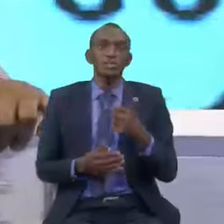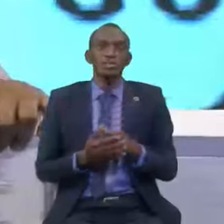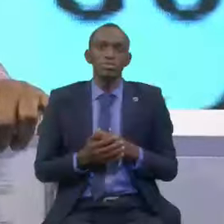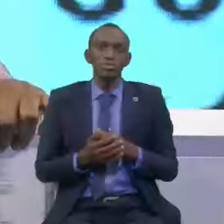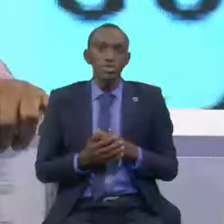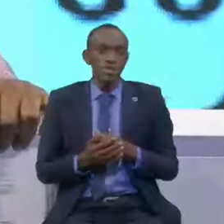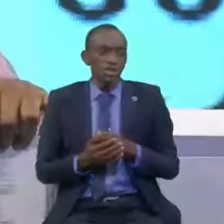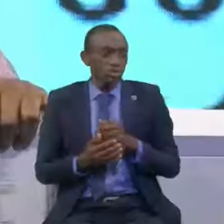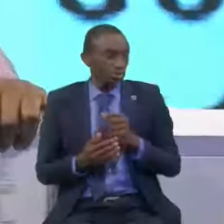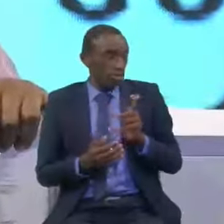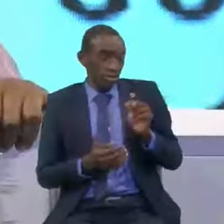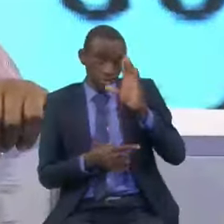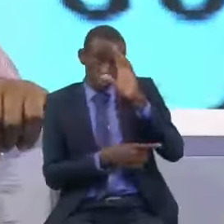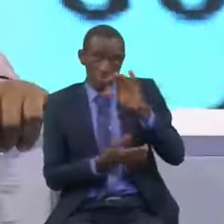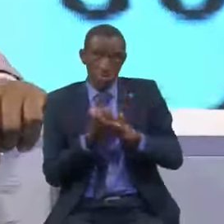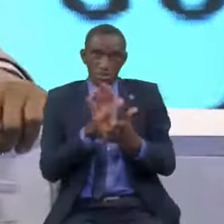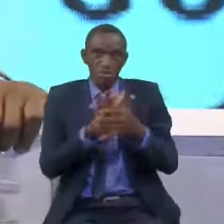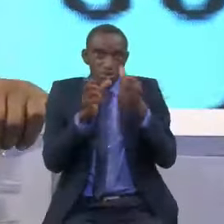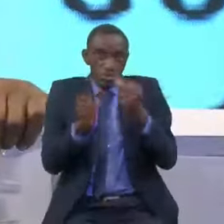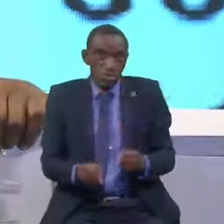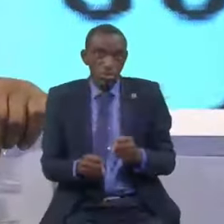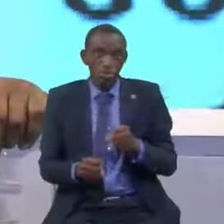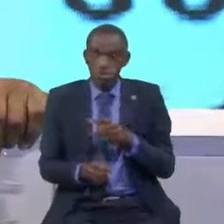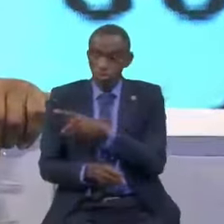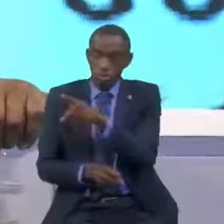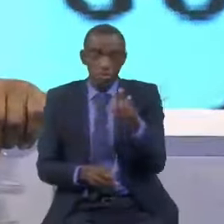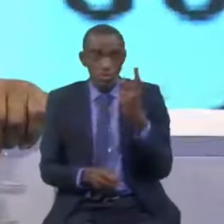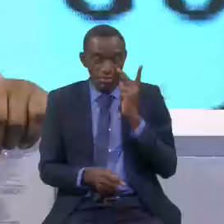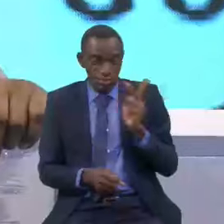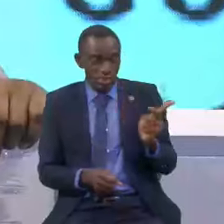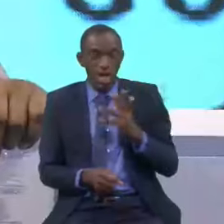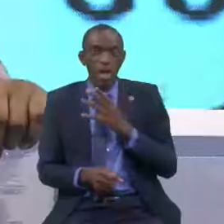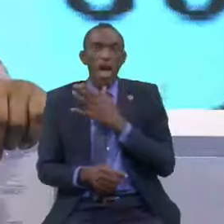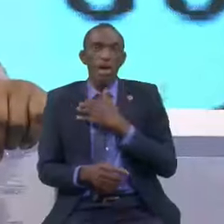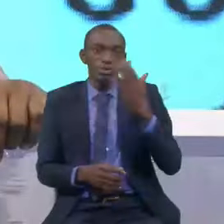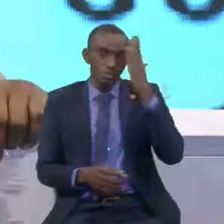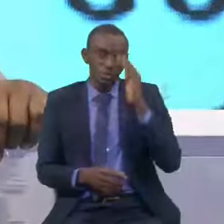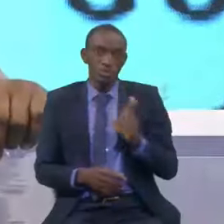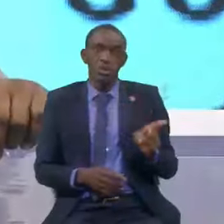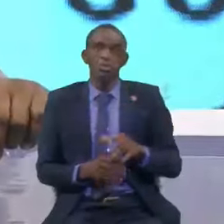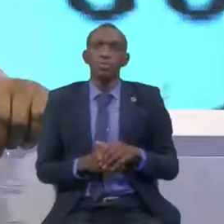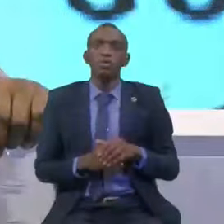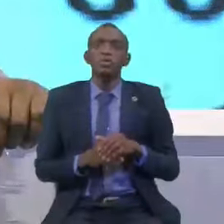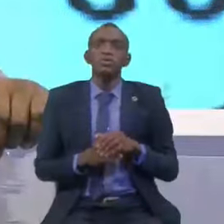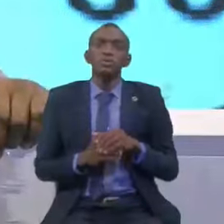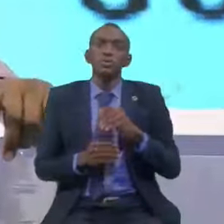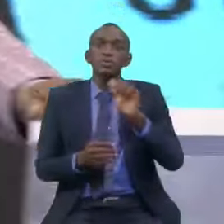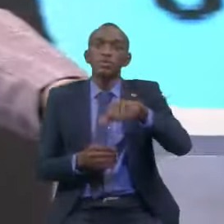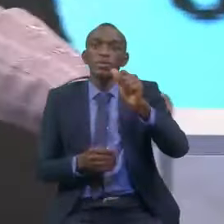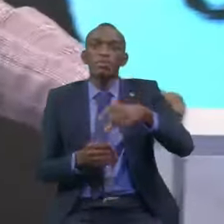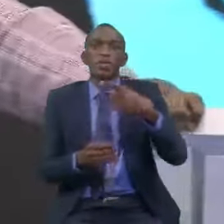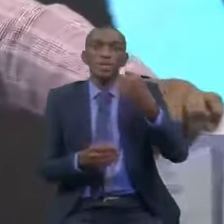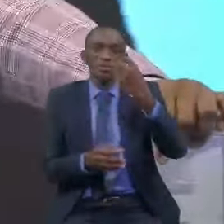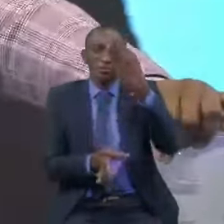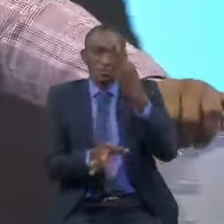strong, whom you see and know. Yea, the faith which is by